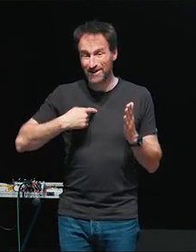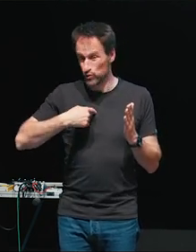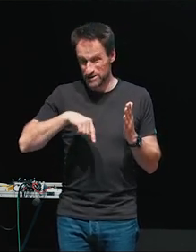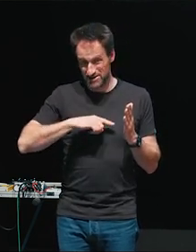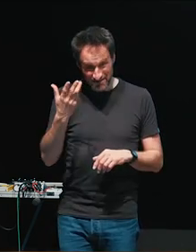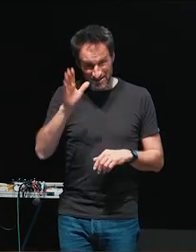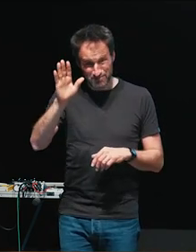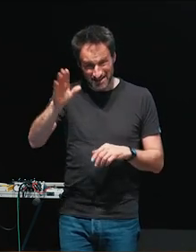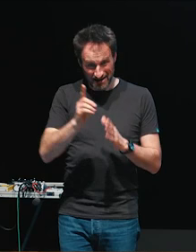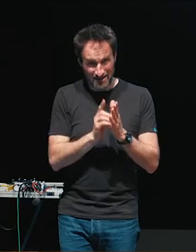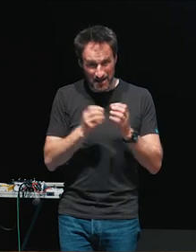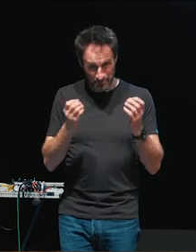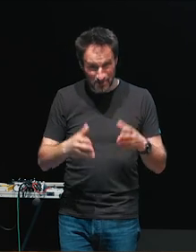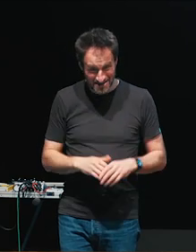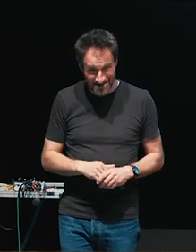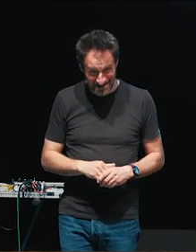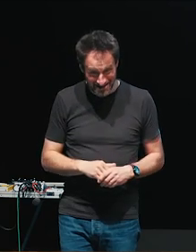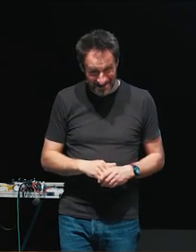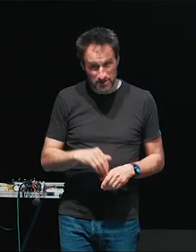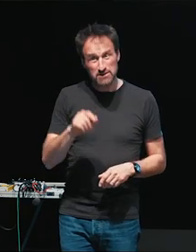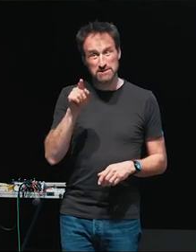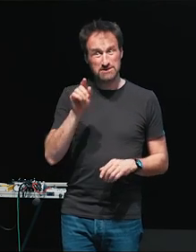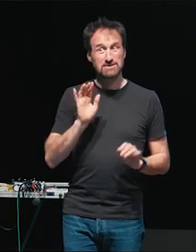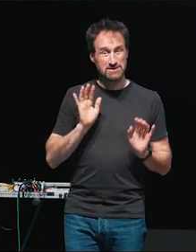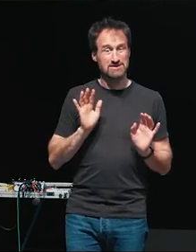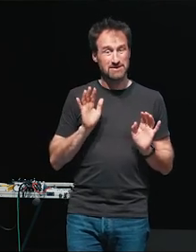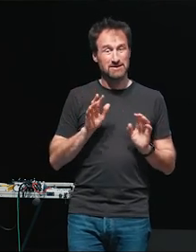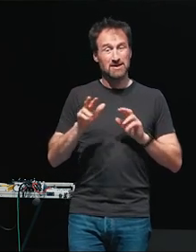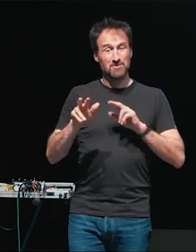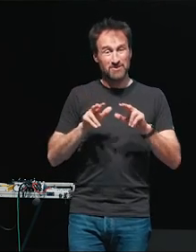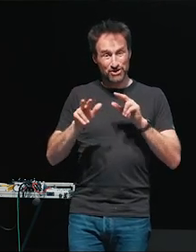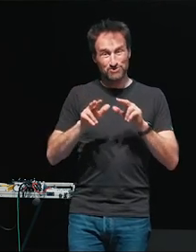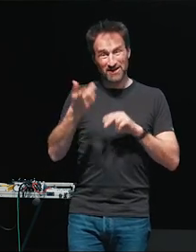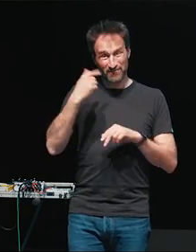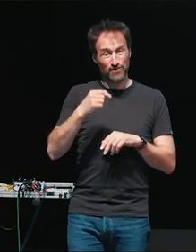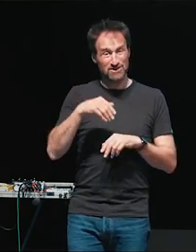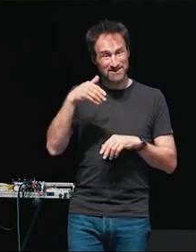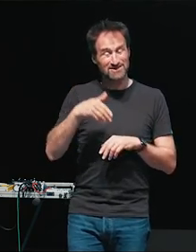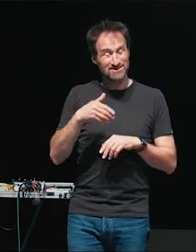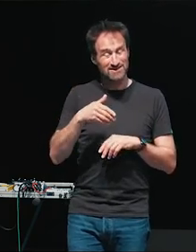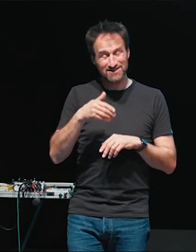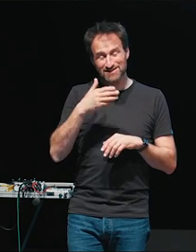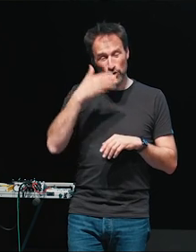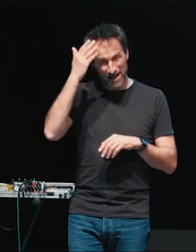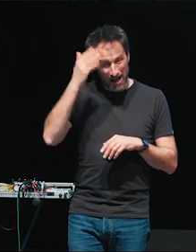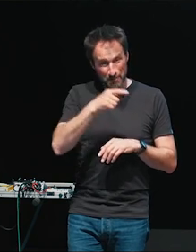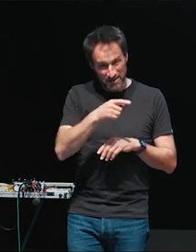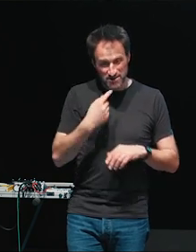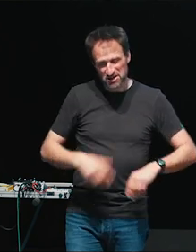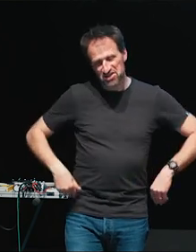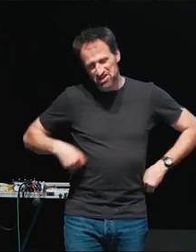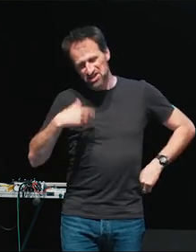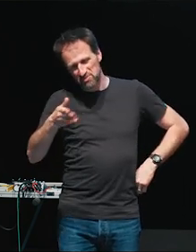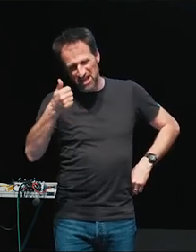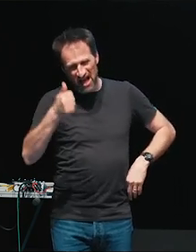very sensitive. So the manager from Saudi Arabia definitely says things like, I'll give you one server, it'll be in